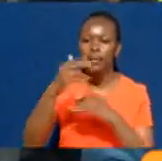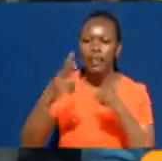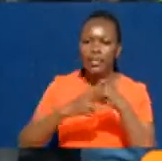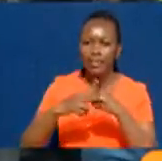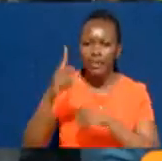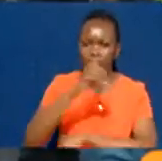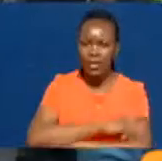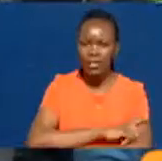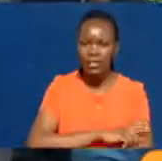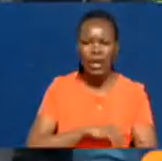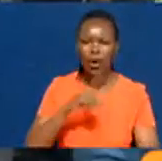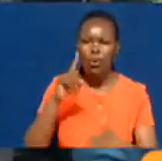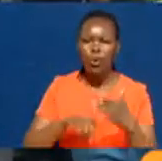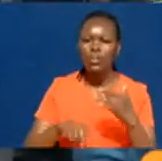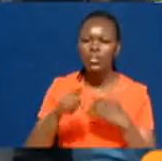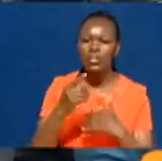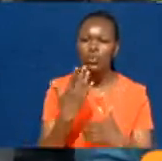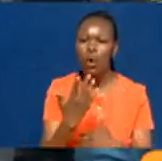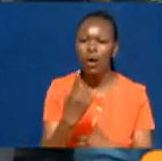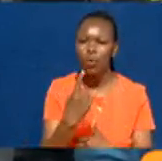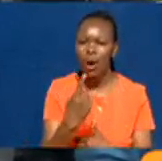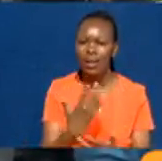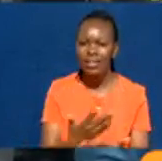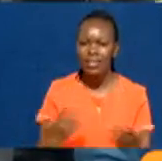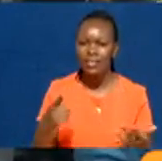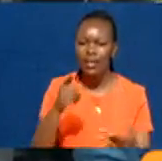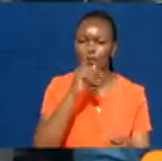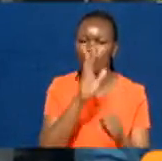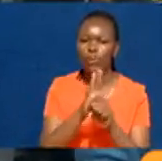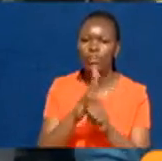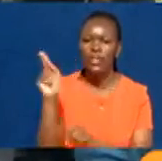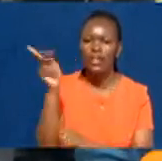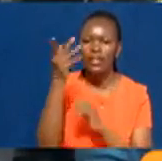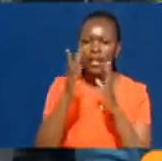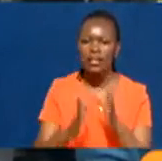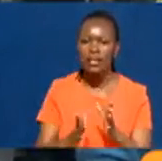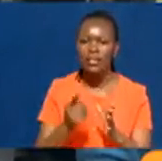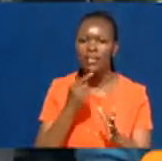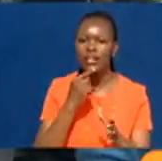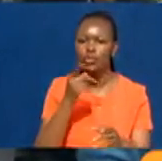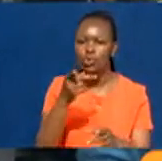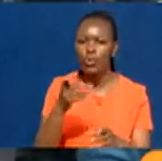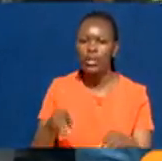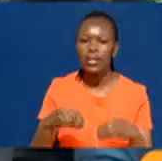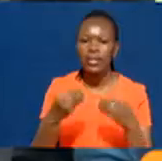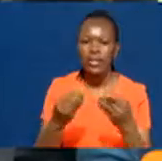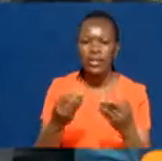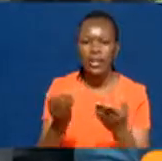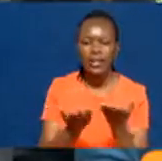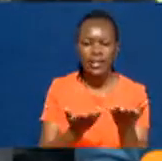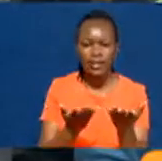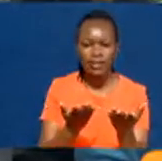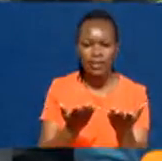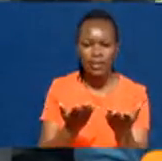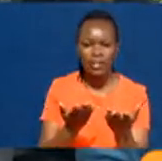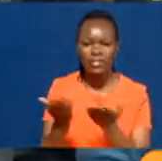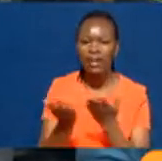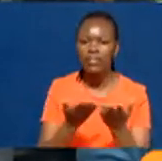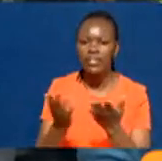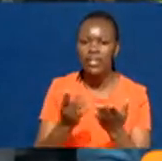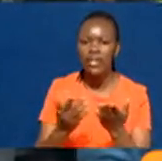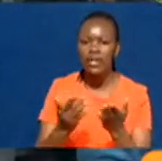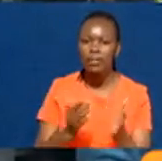is this one thing that you will promise Kenyans that you will deliver within the first 100 days once you assume